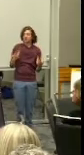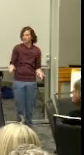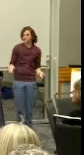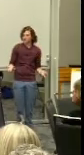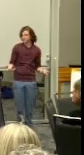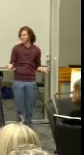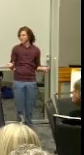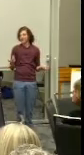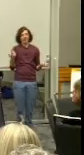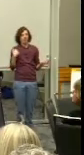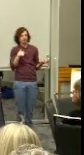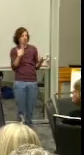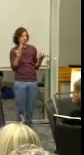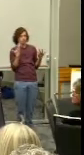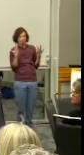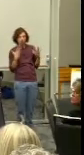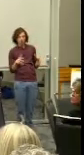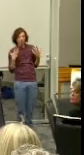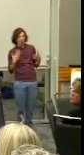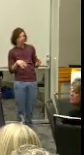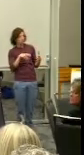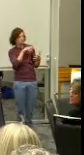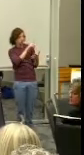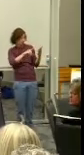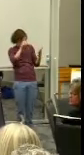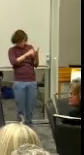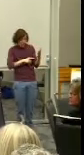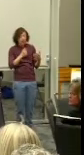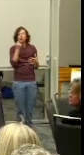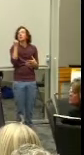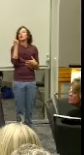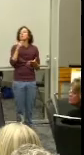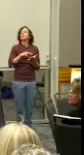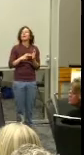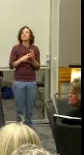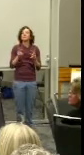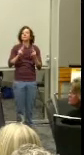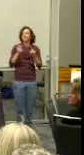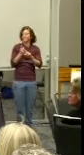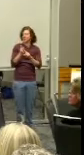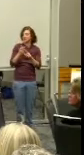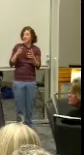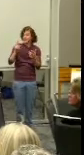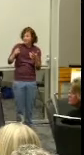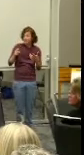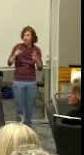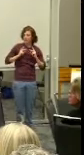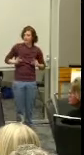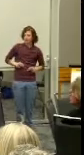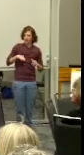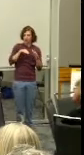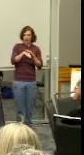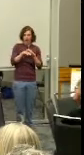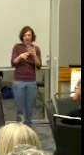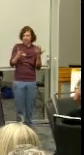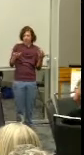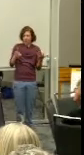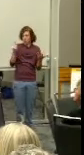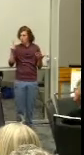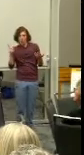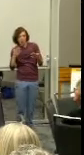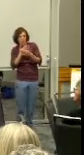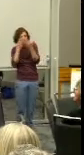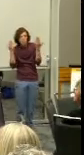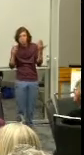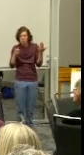we don't want to discriminate, and yet that often means that people who need that physical access aren't getting it. And so accommodations are a